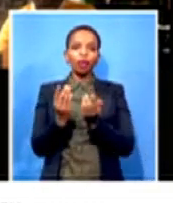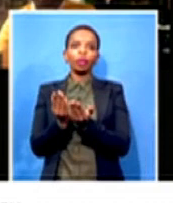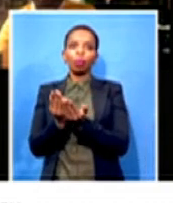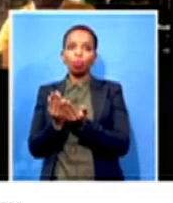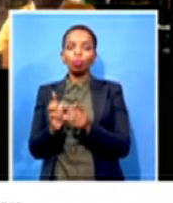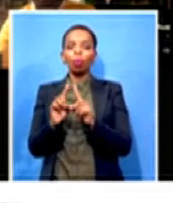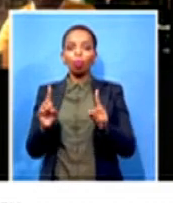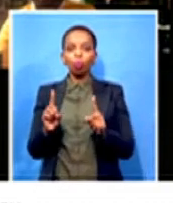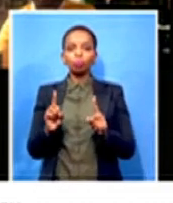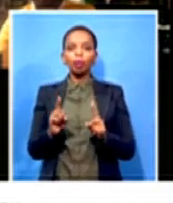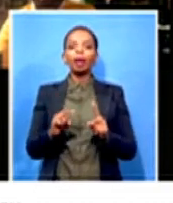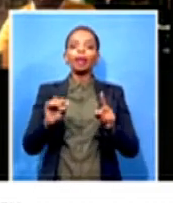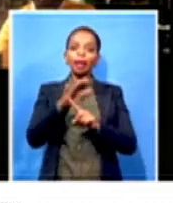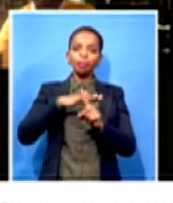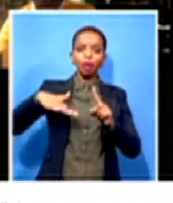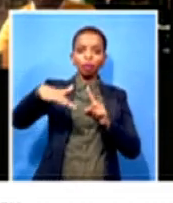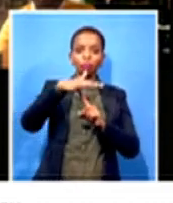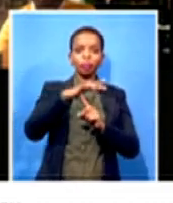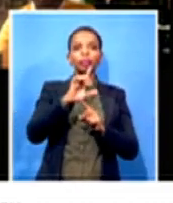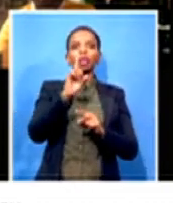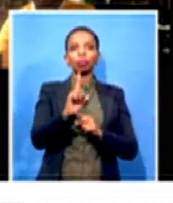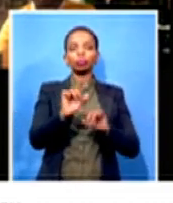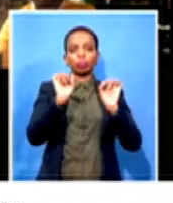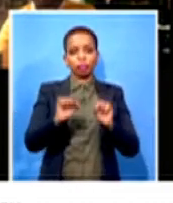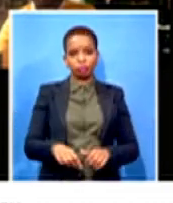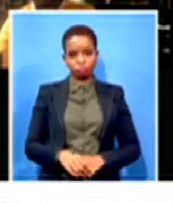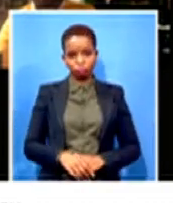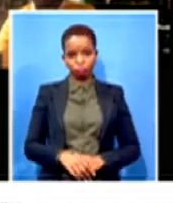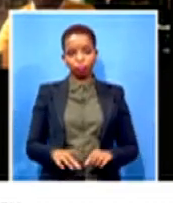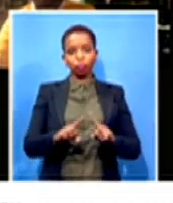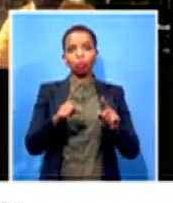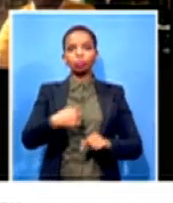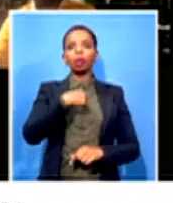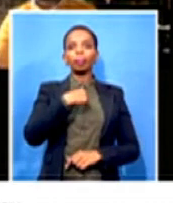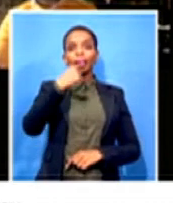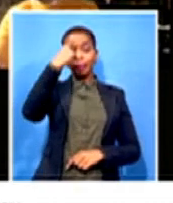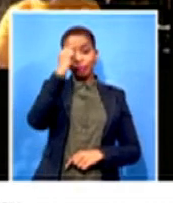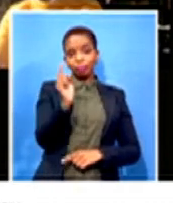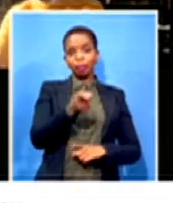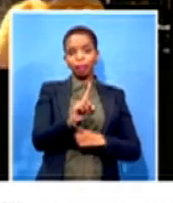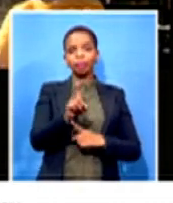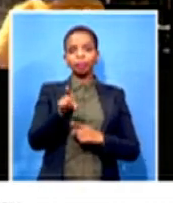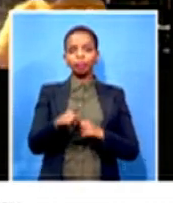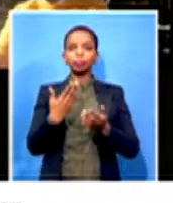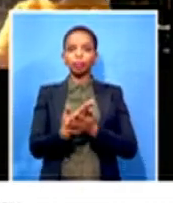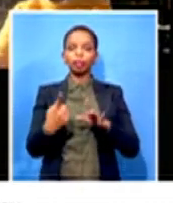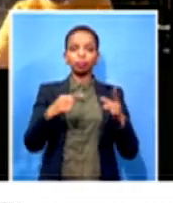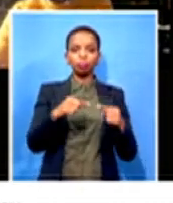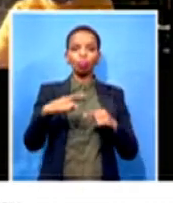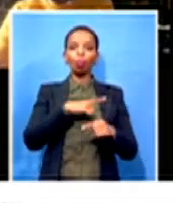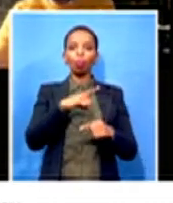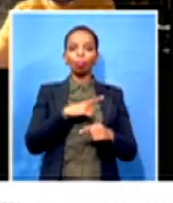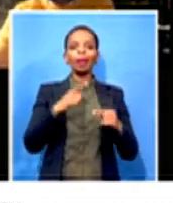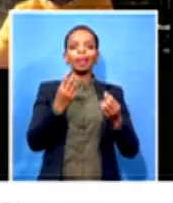that argument can be argued against, because obviously children don't live in isolation, they live in households. And if there are people infected